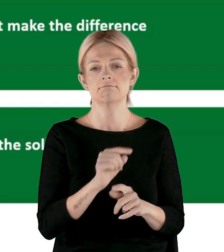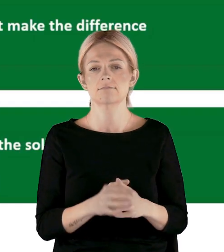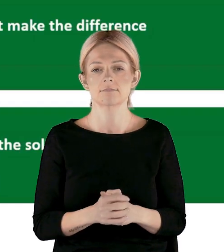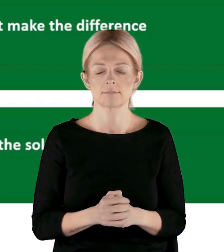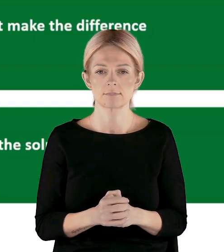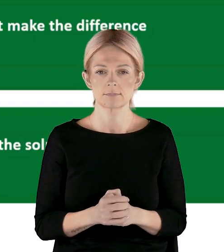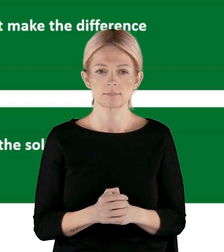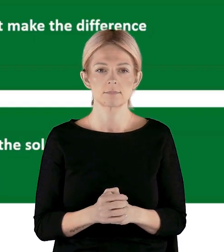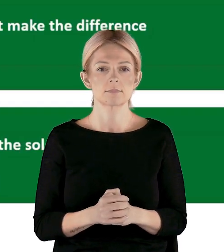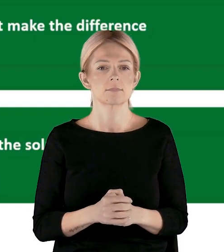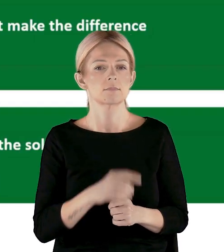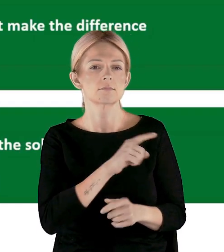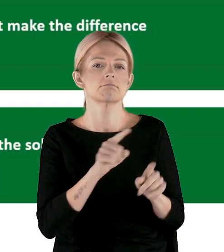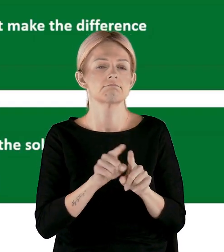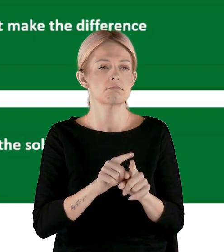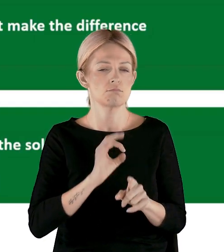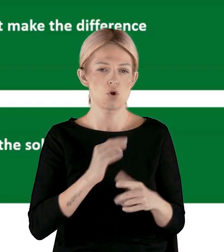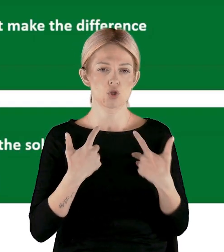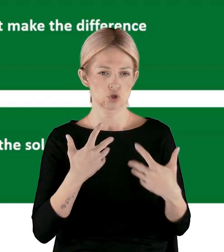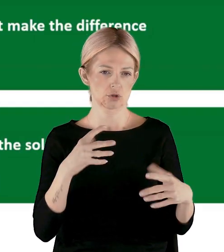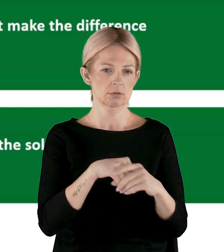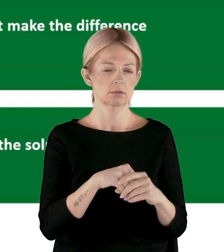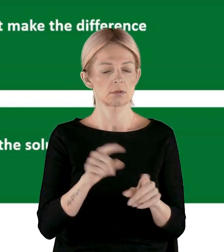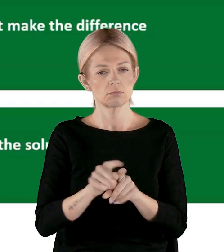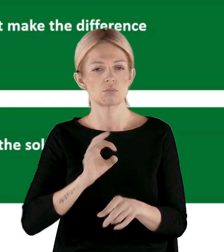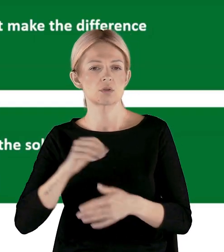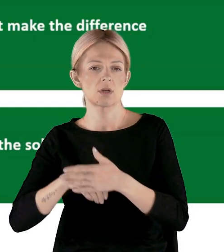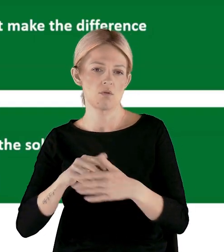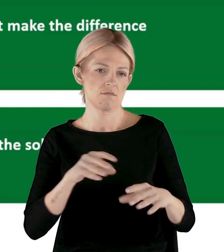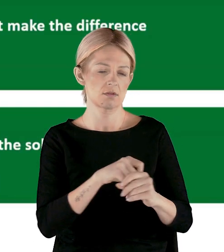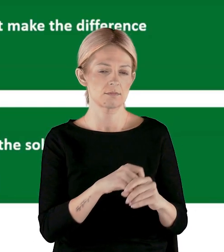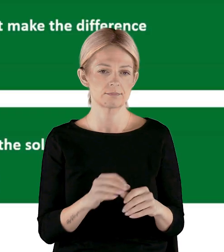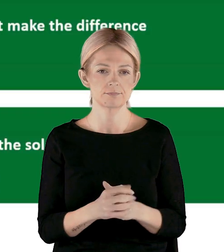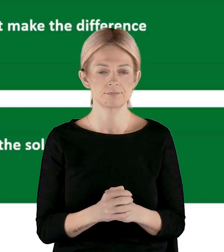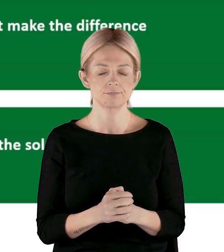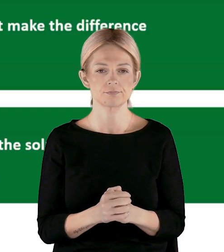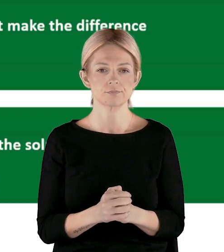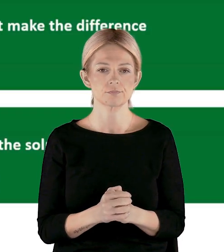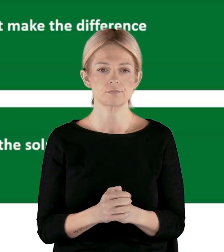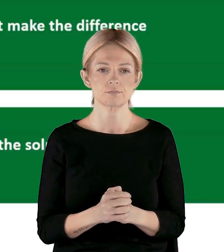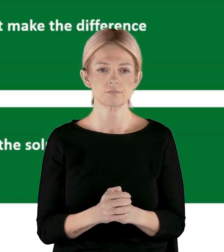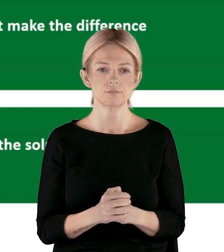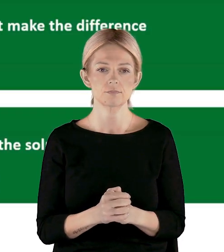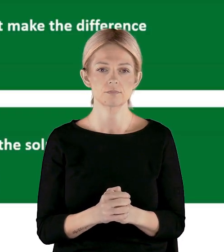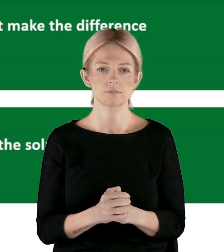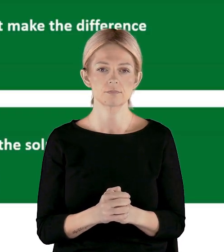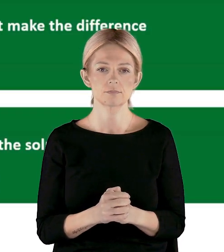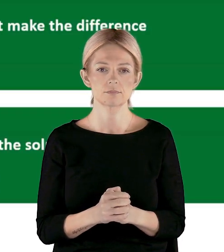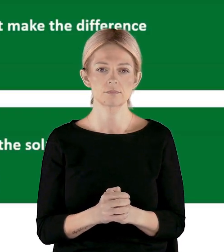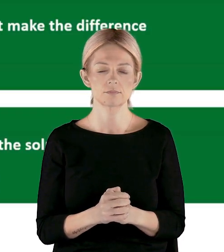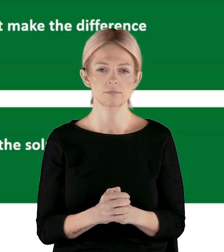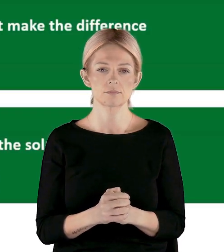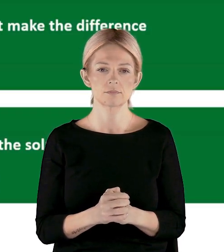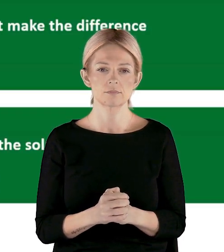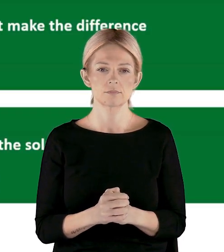routine, so it means to make it part of our daily life and our way